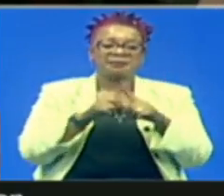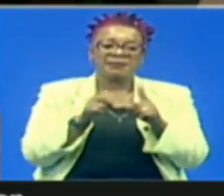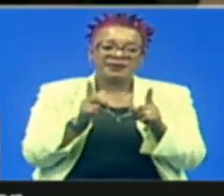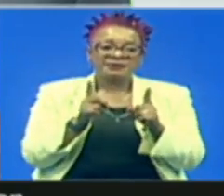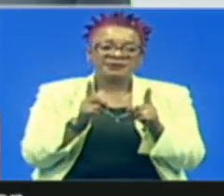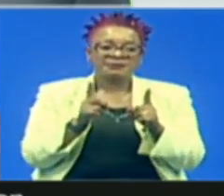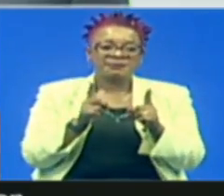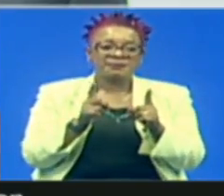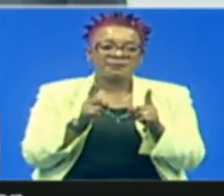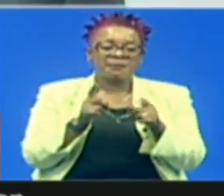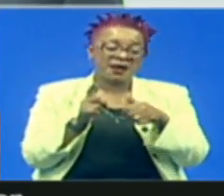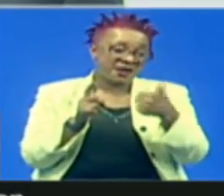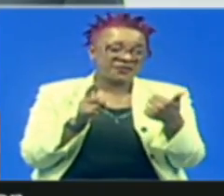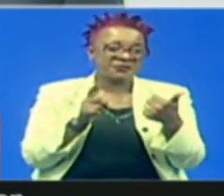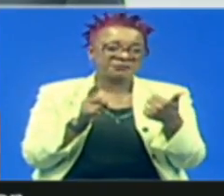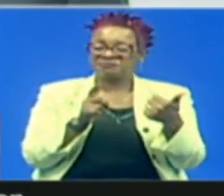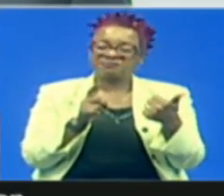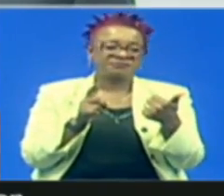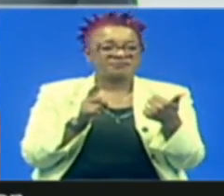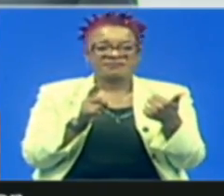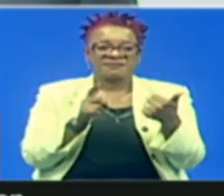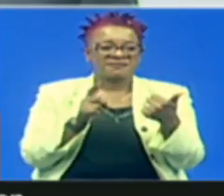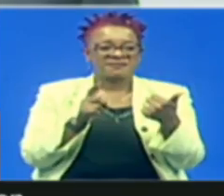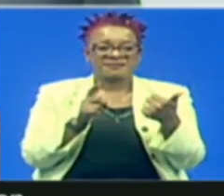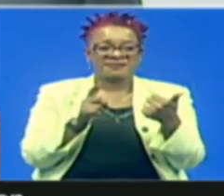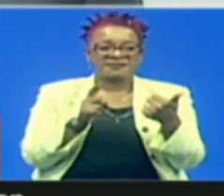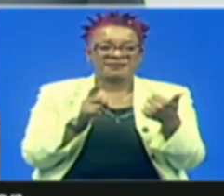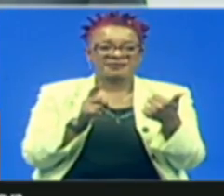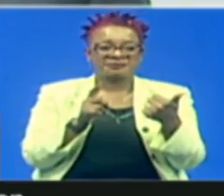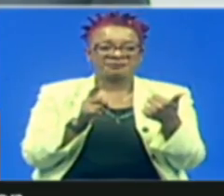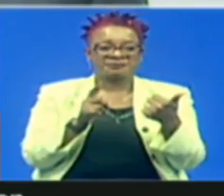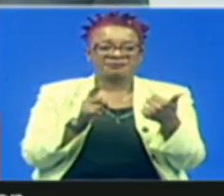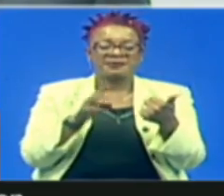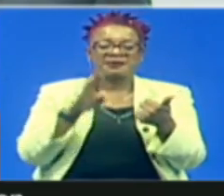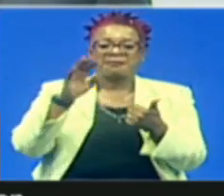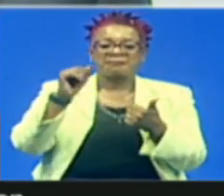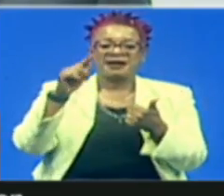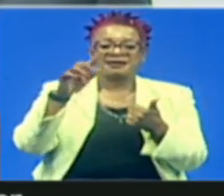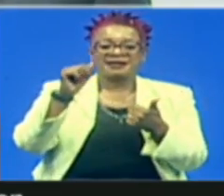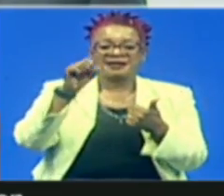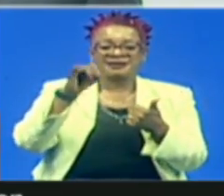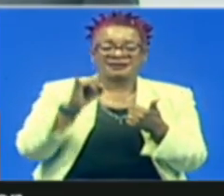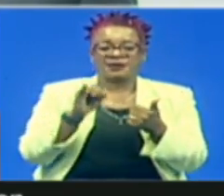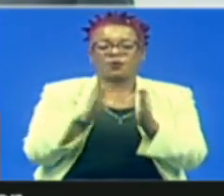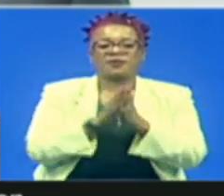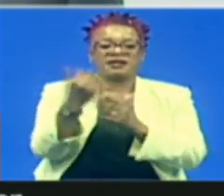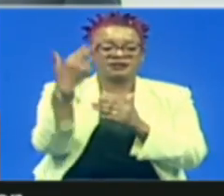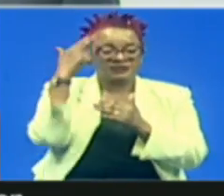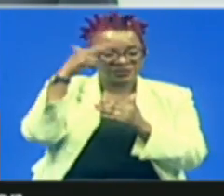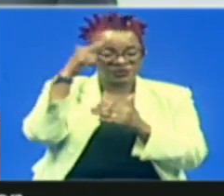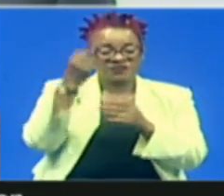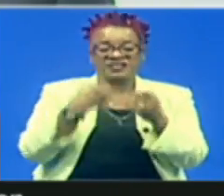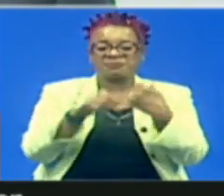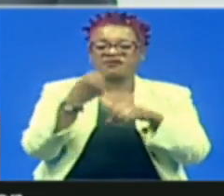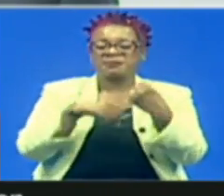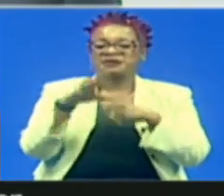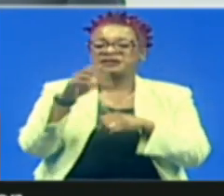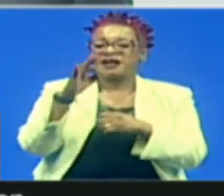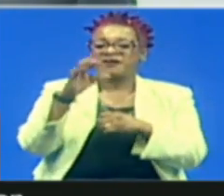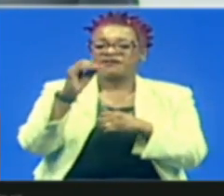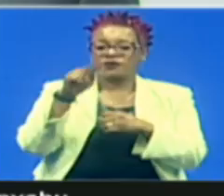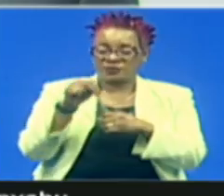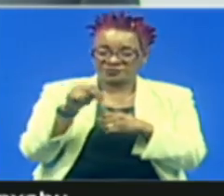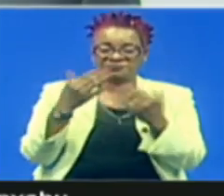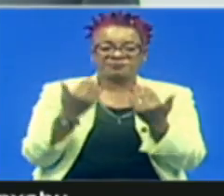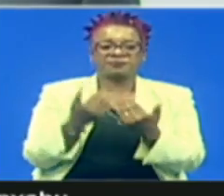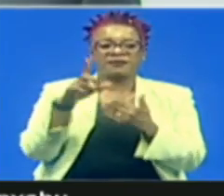huko kwingine ikitokea mtu haioni. No. Light of a goalkeeper, Patrick Matasi there with his reasons for his performance at AFCON. And onto athletics, and